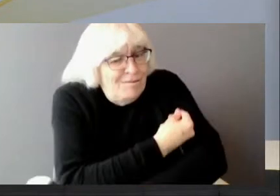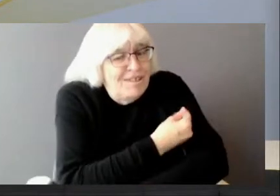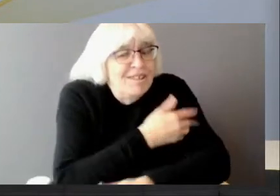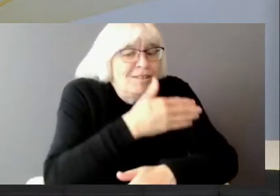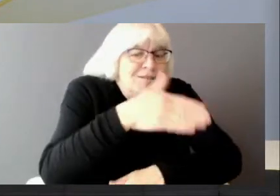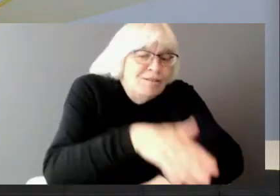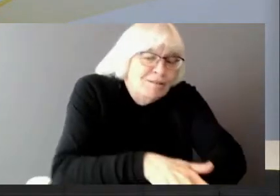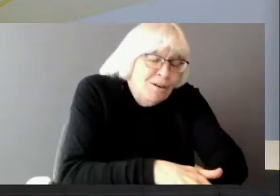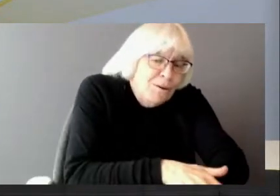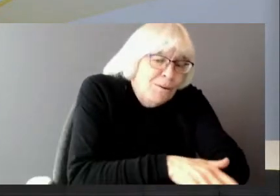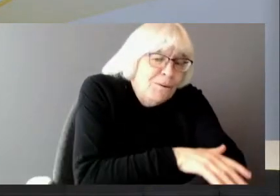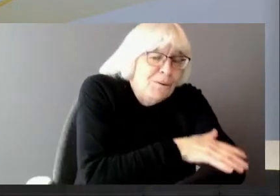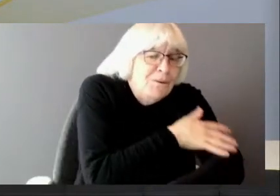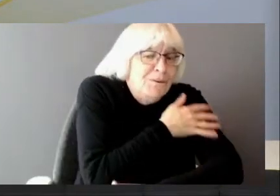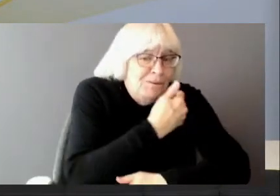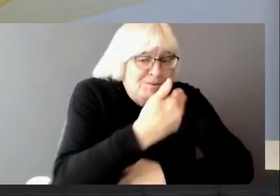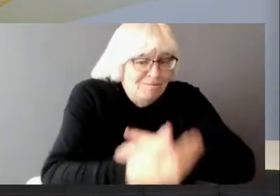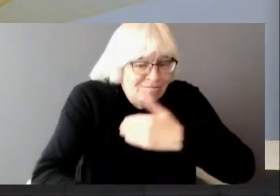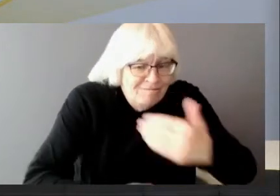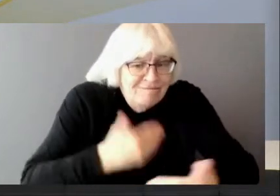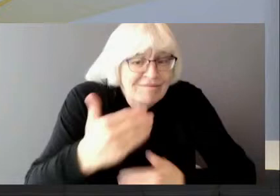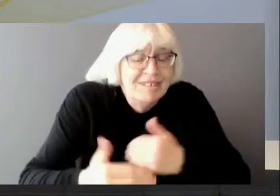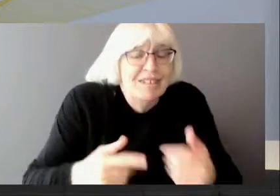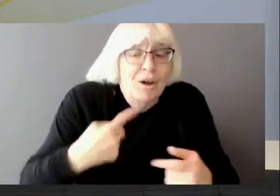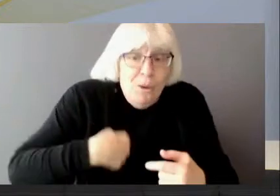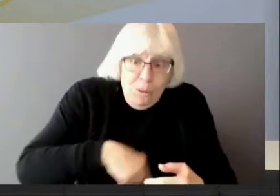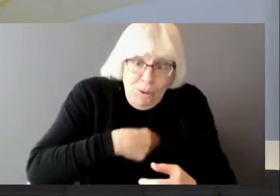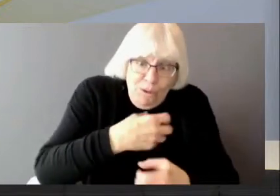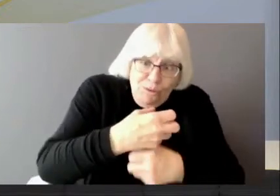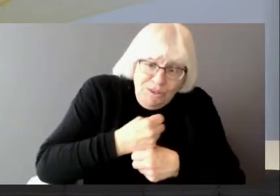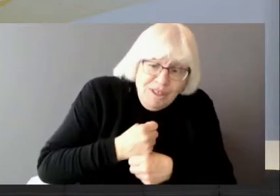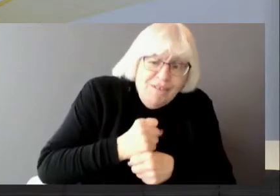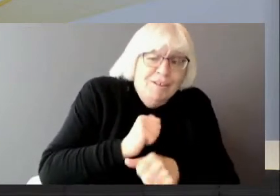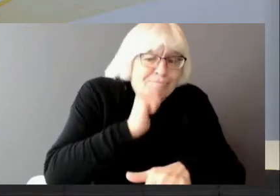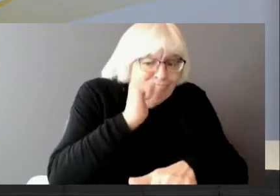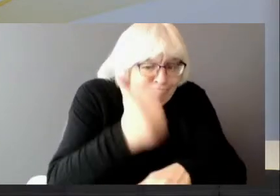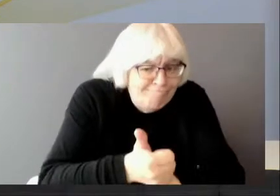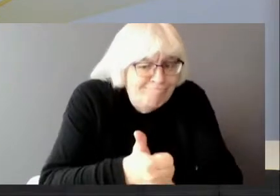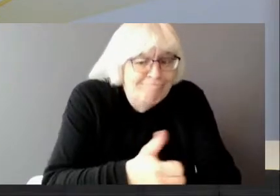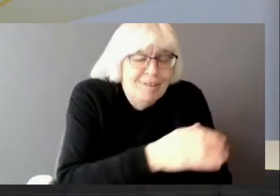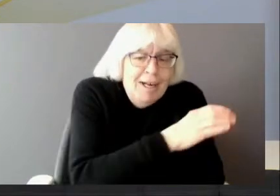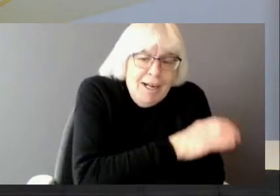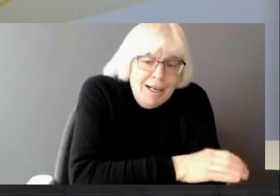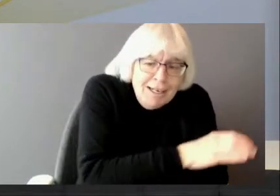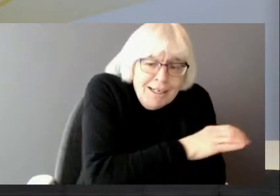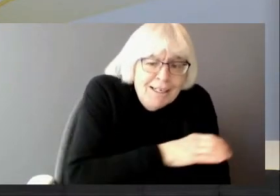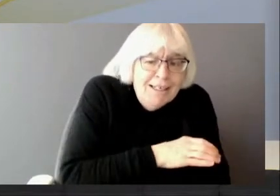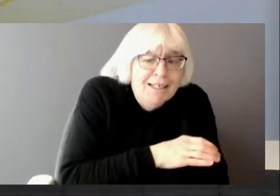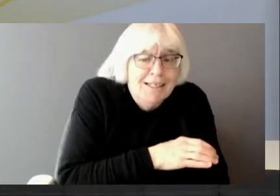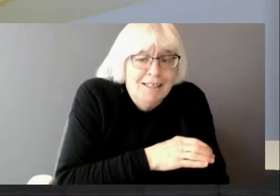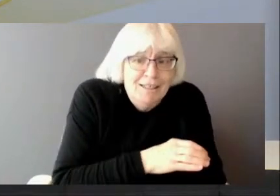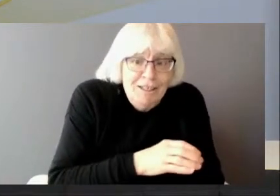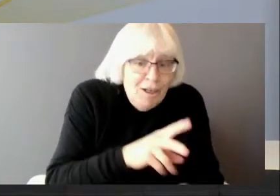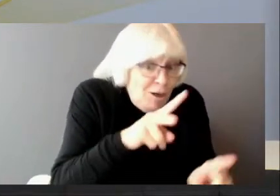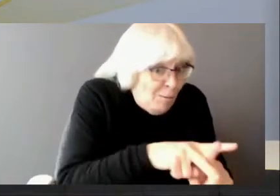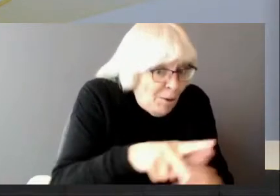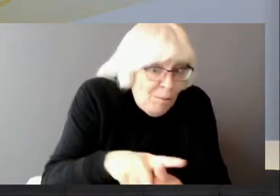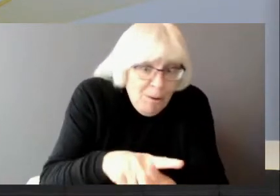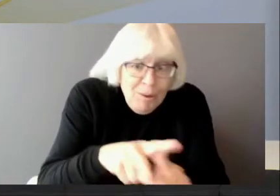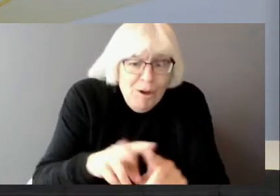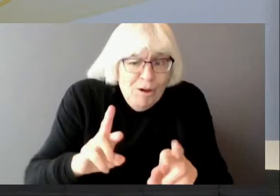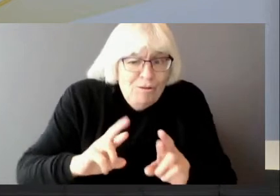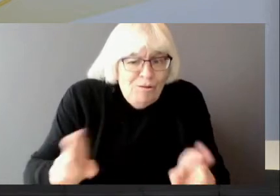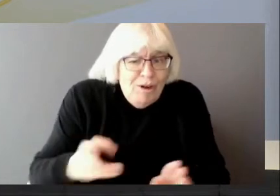we're going to be setting up clinics and setting them up in advance of the vaccine getting here. And we're able to do that